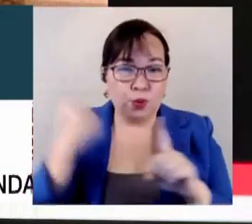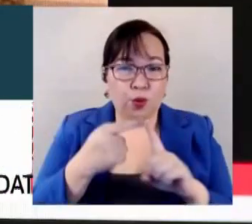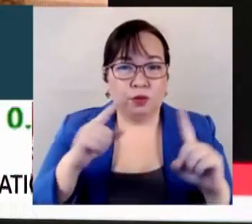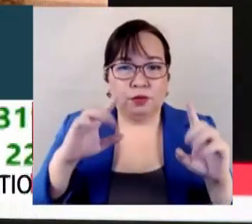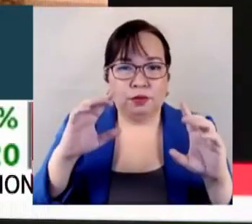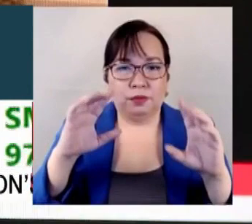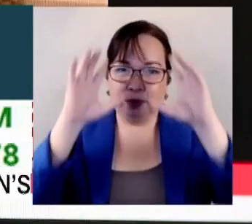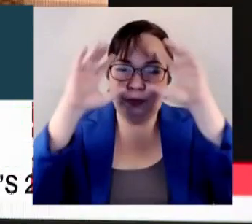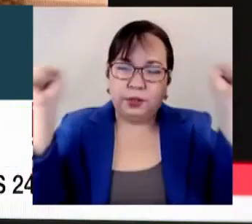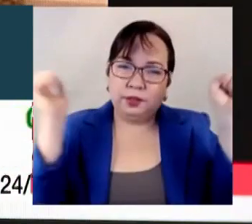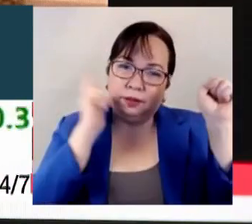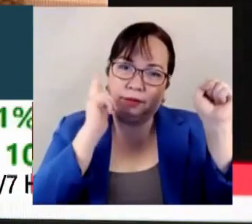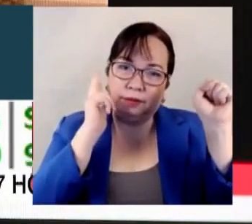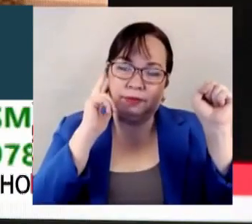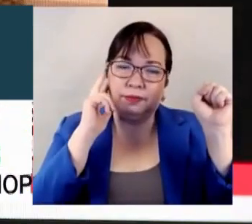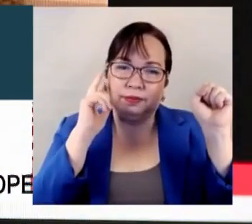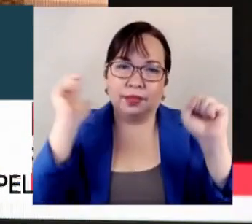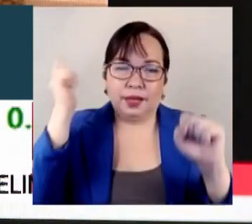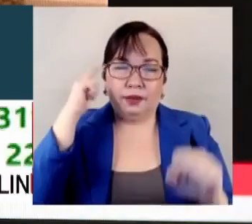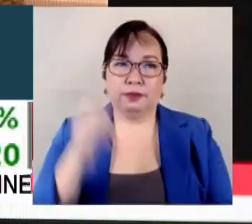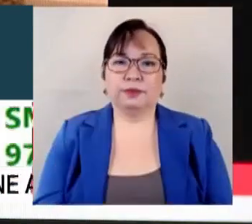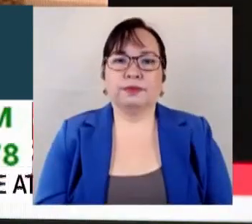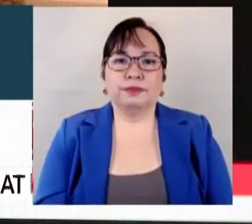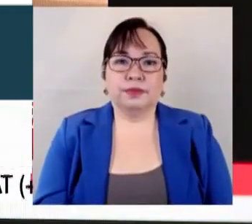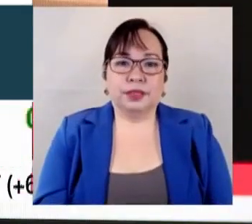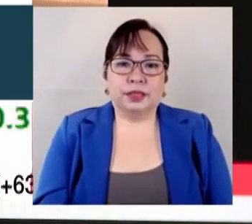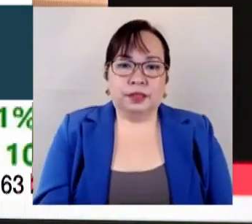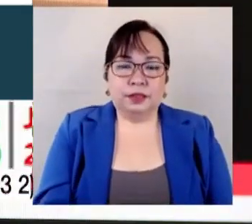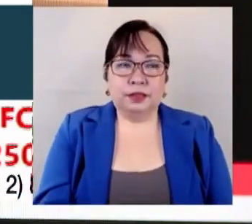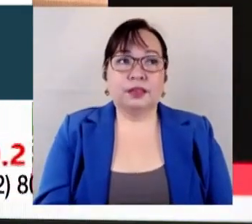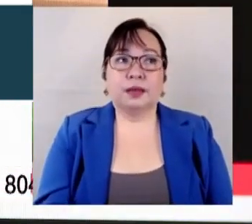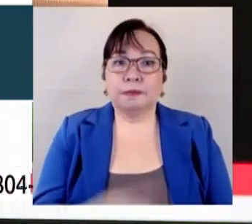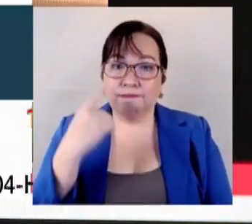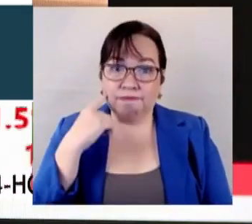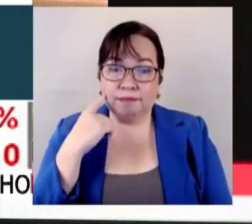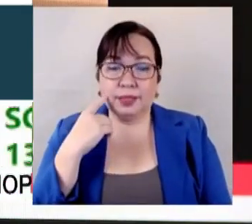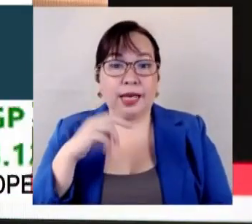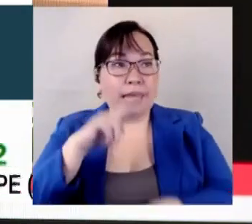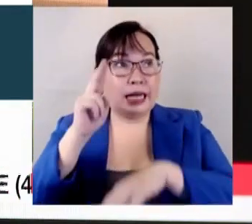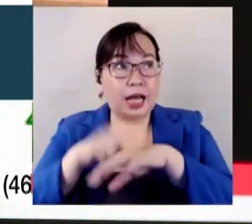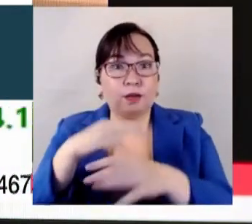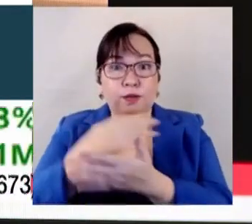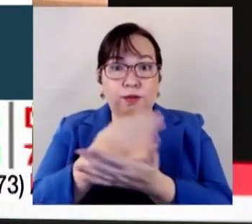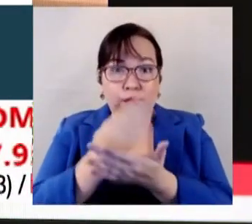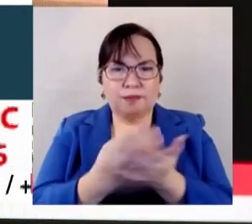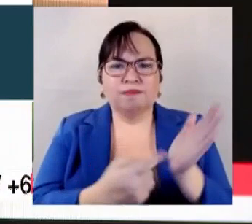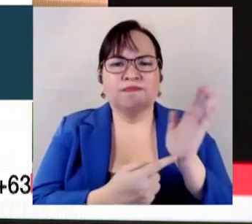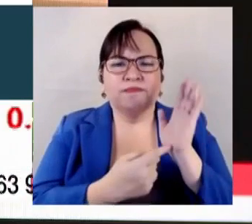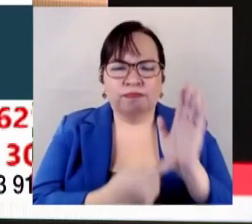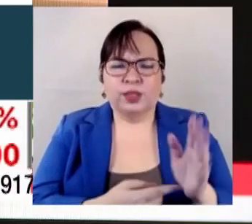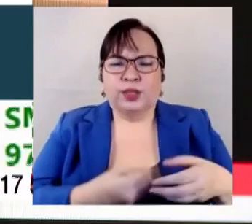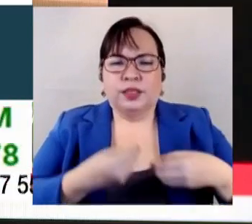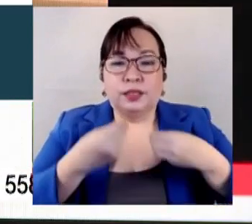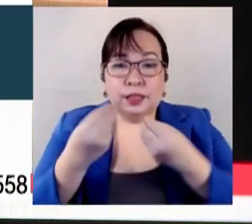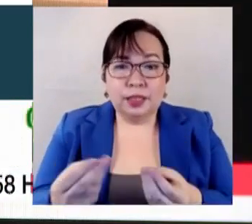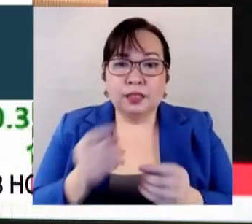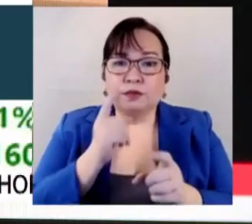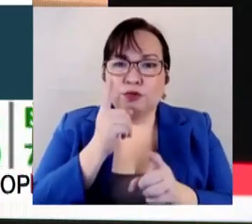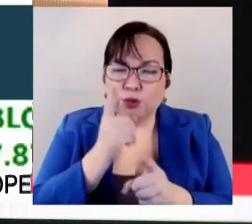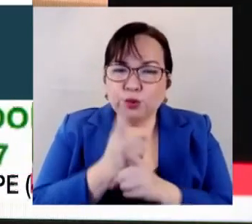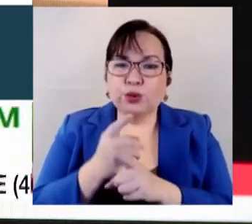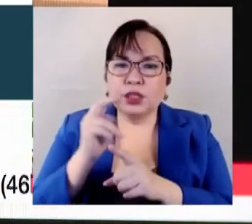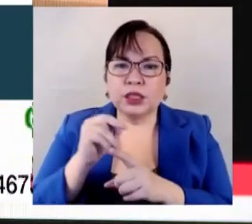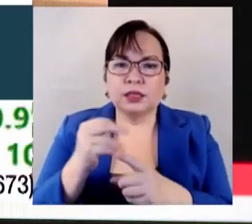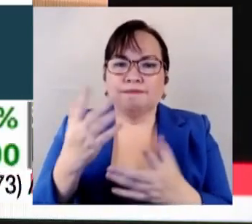The 2022 national budget should provide the much needed impetus